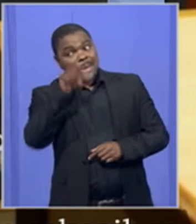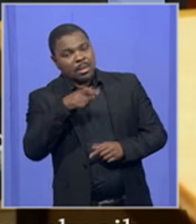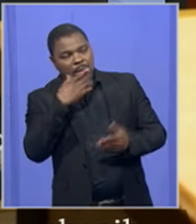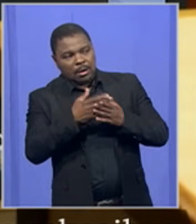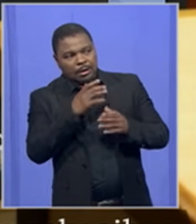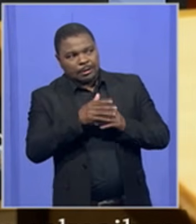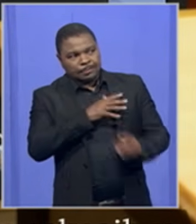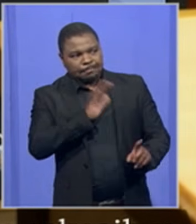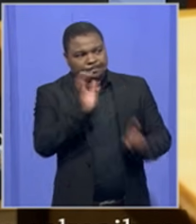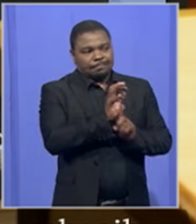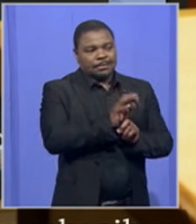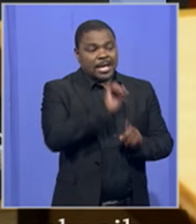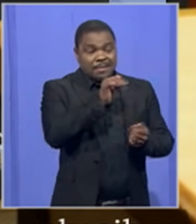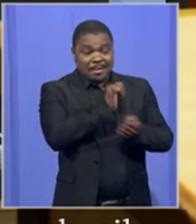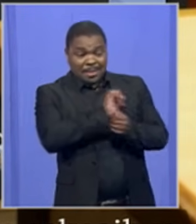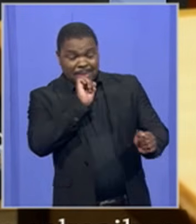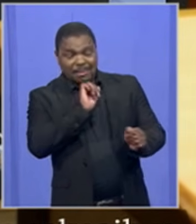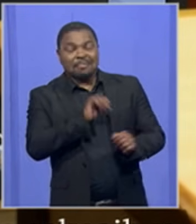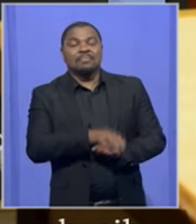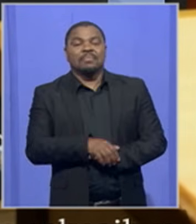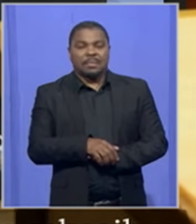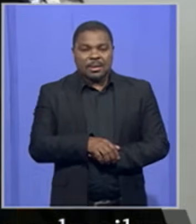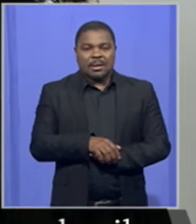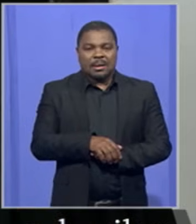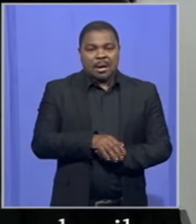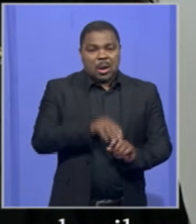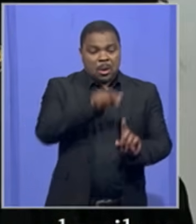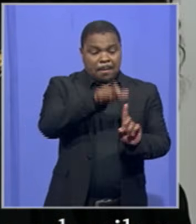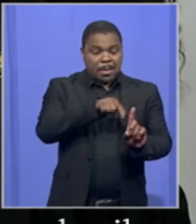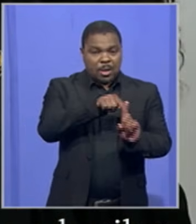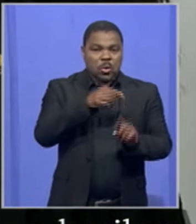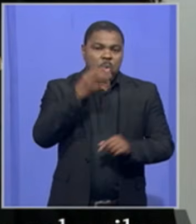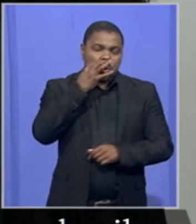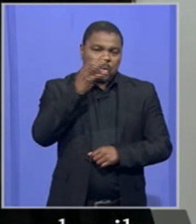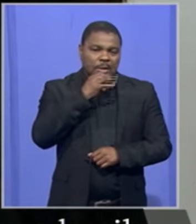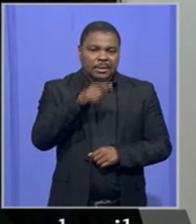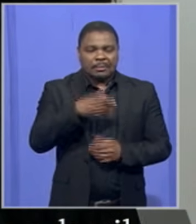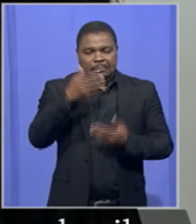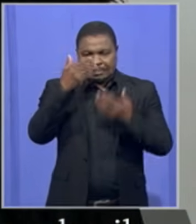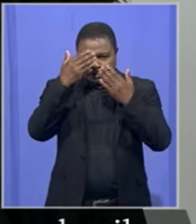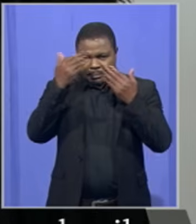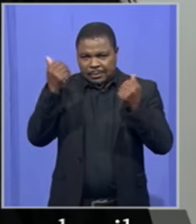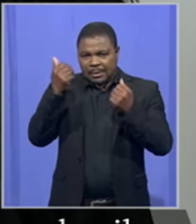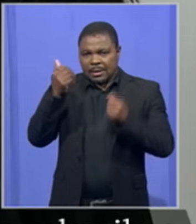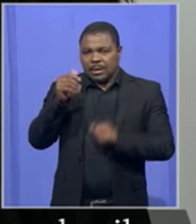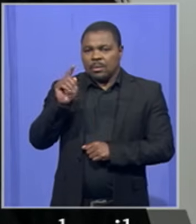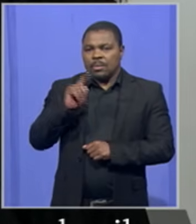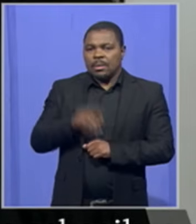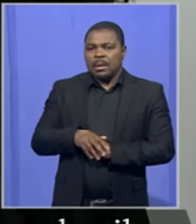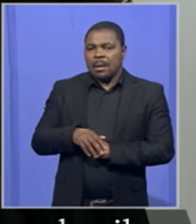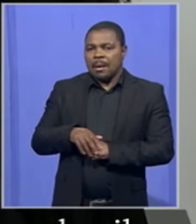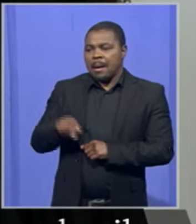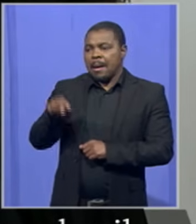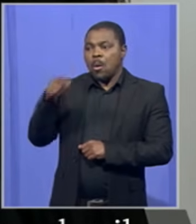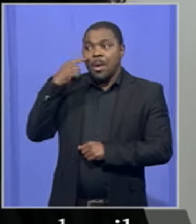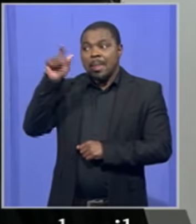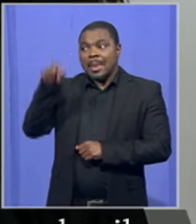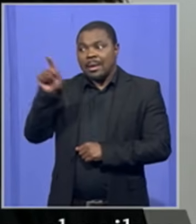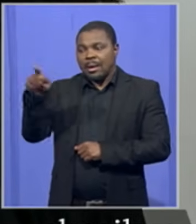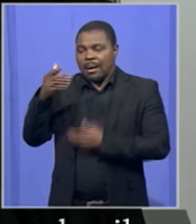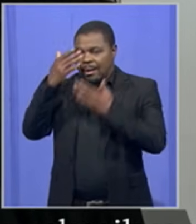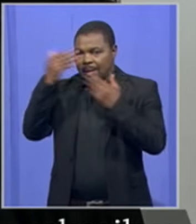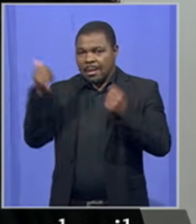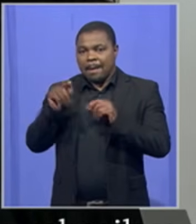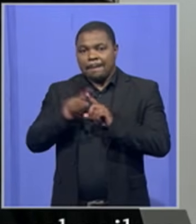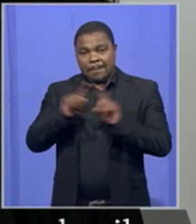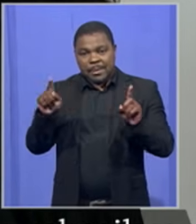gololwa. The accused through his affidavit, Your Worship, submitted that he is not familiar with the identity of witnesses. But one